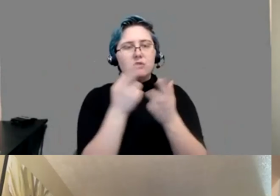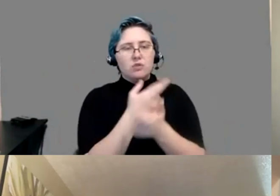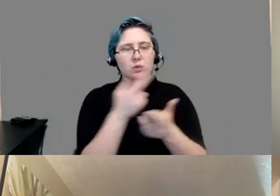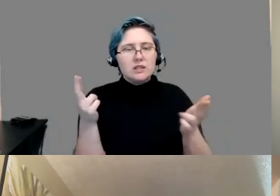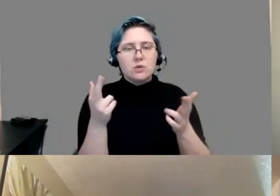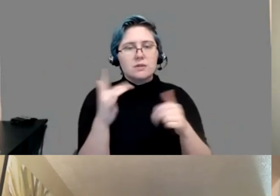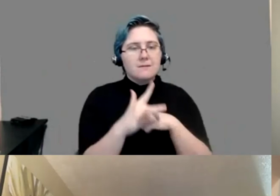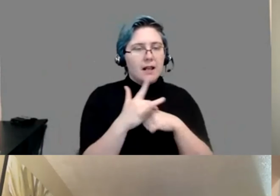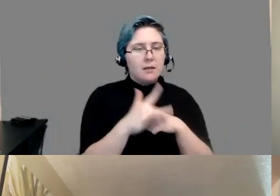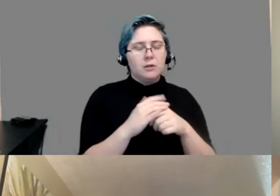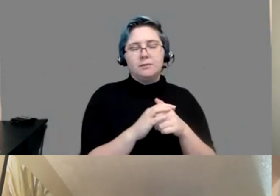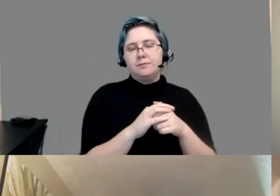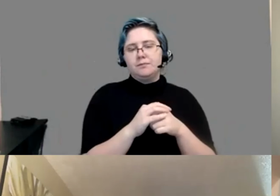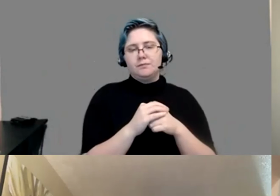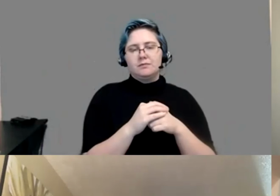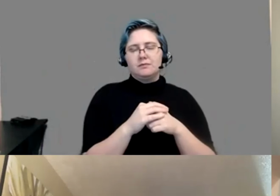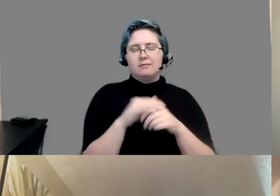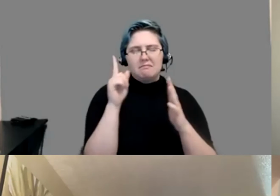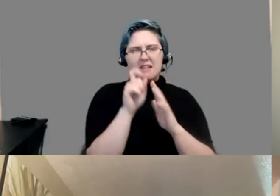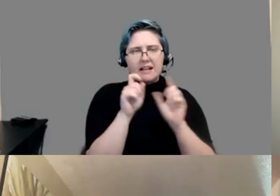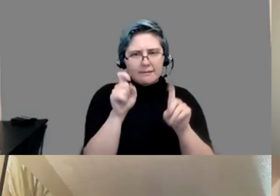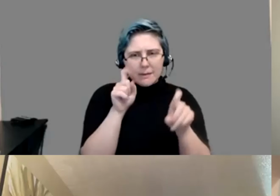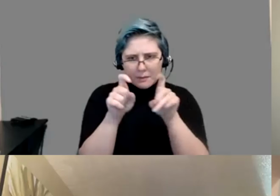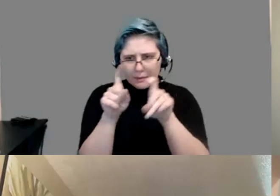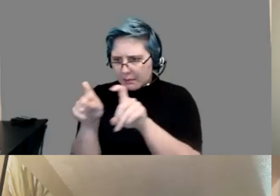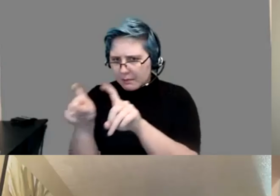resources and just ask questions.